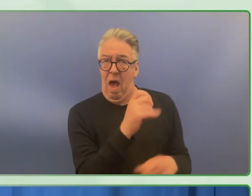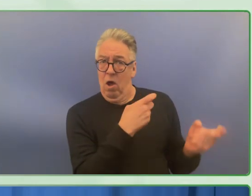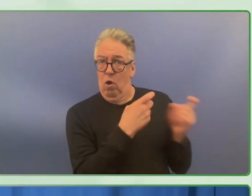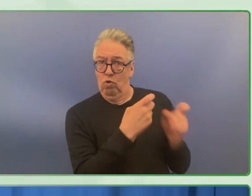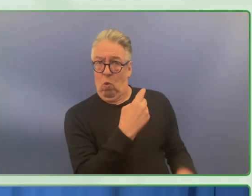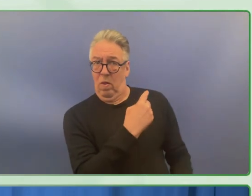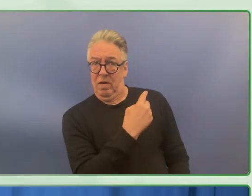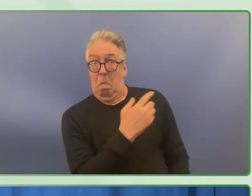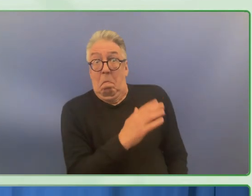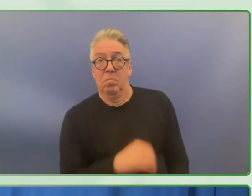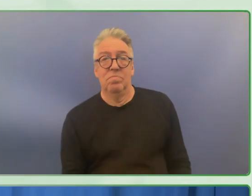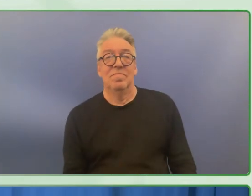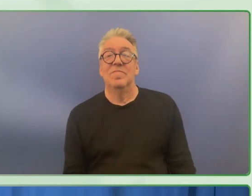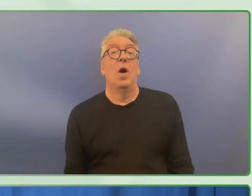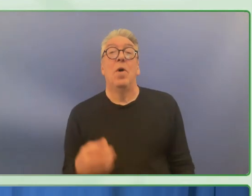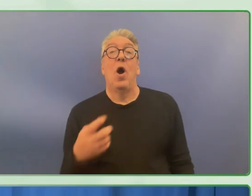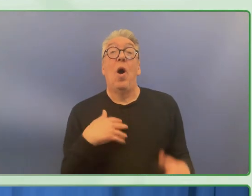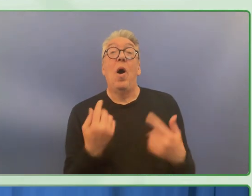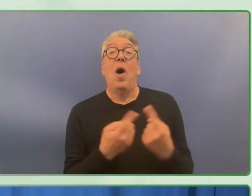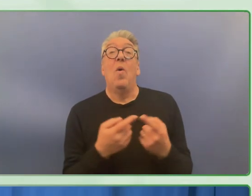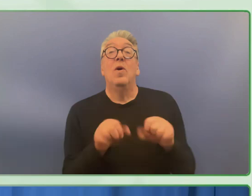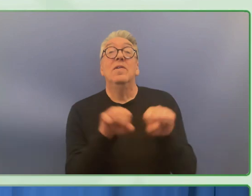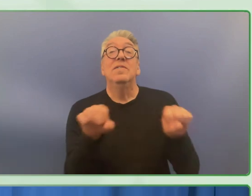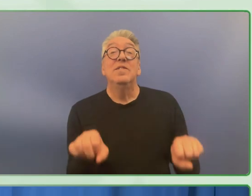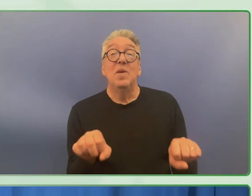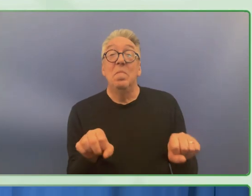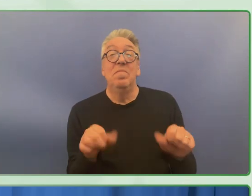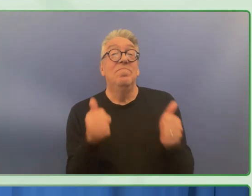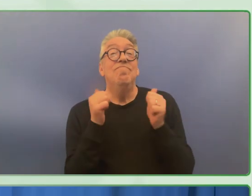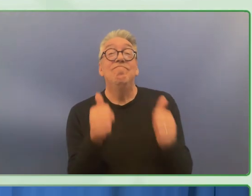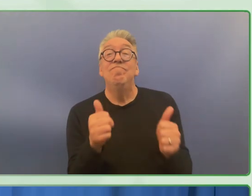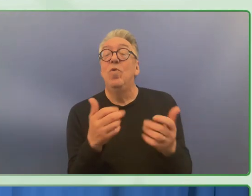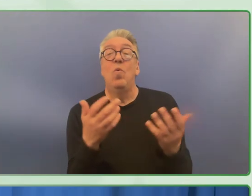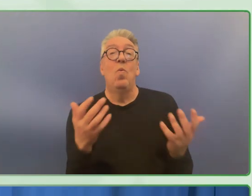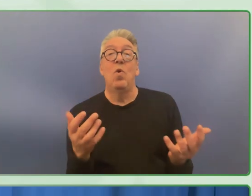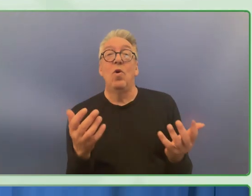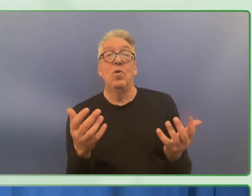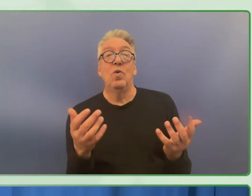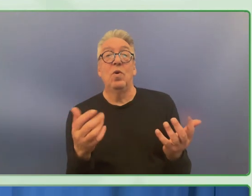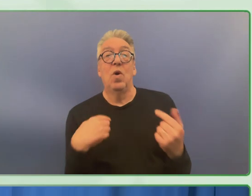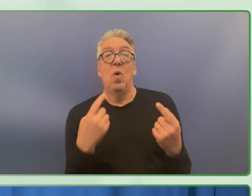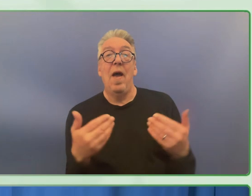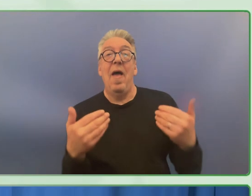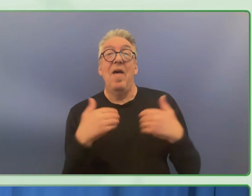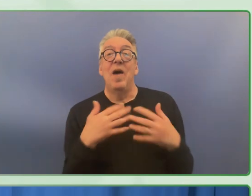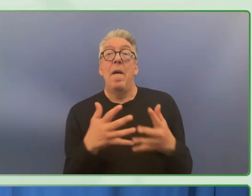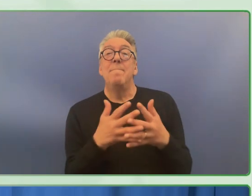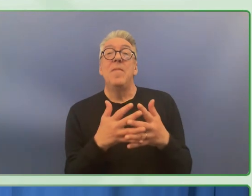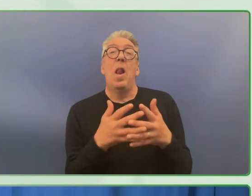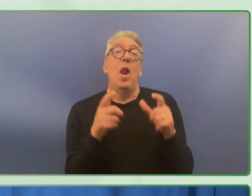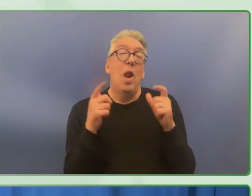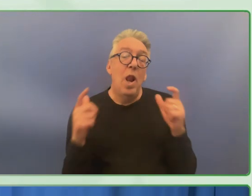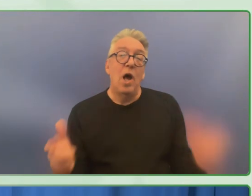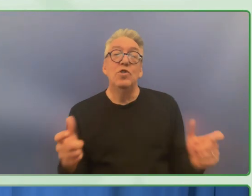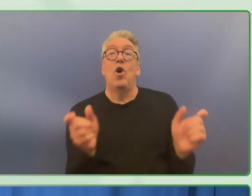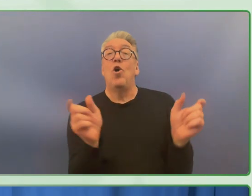best part of our system is that inside of it there is a very large grammar processing model which allow